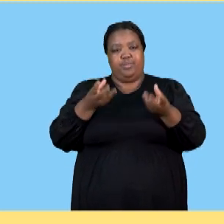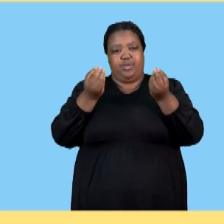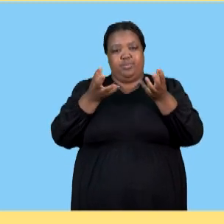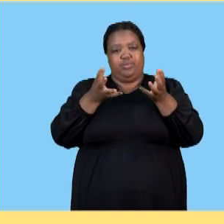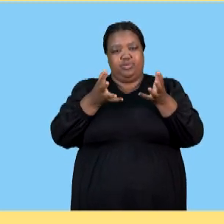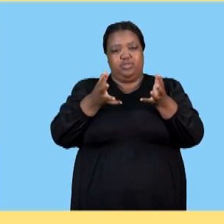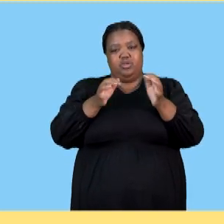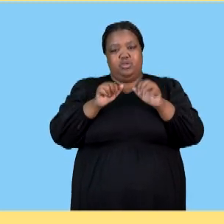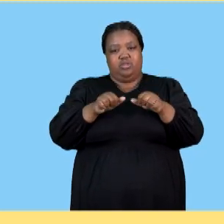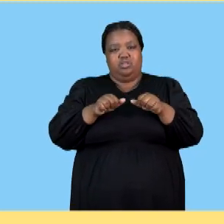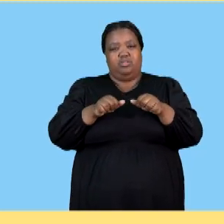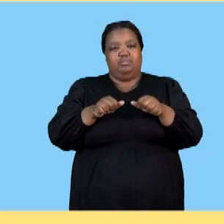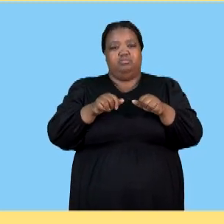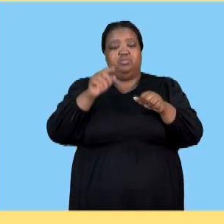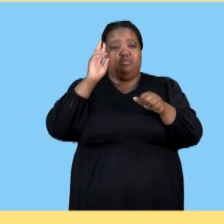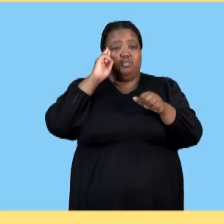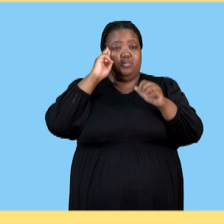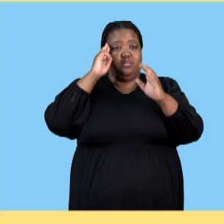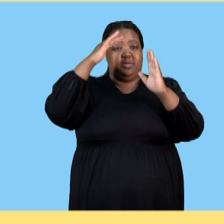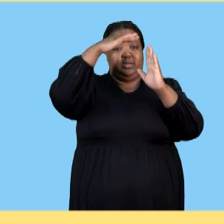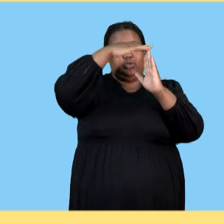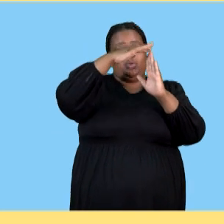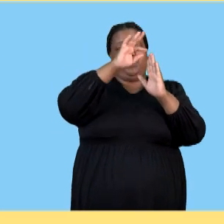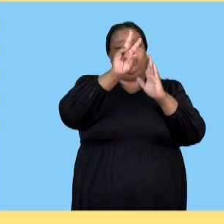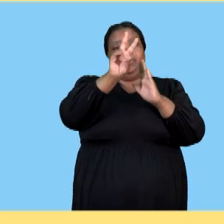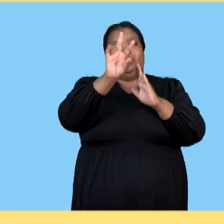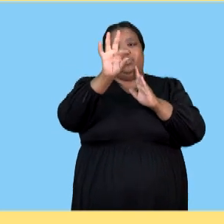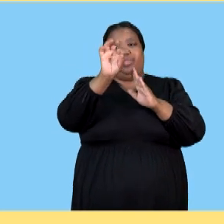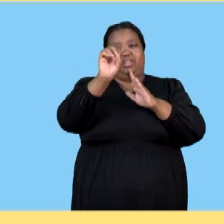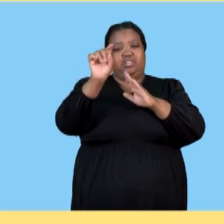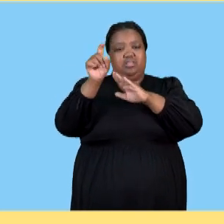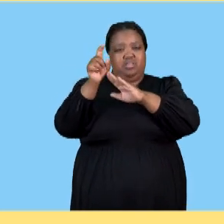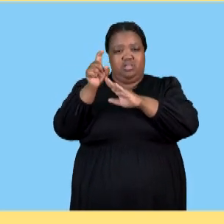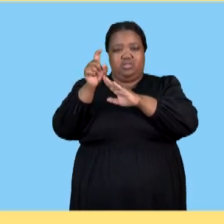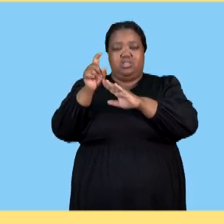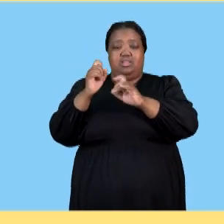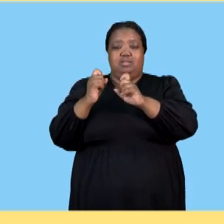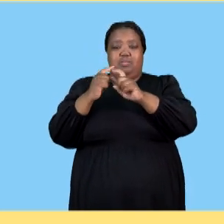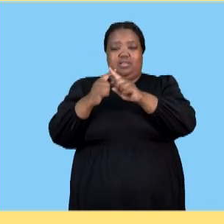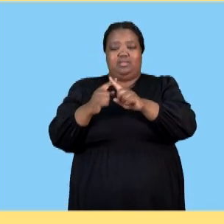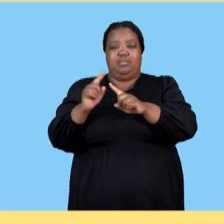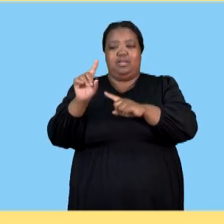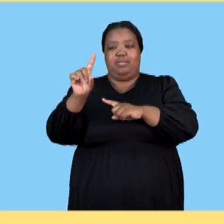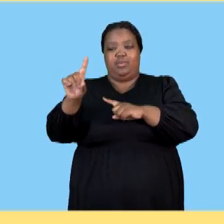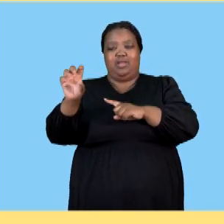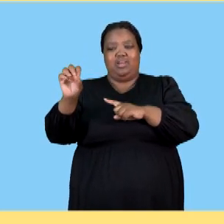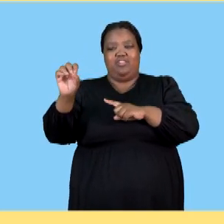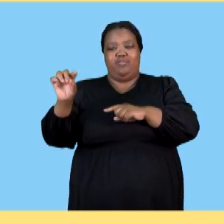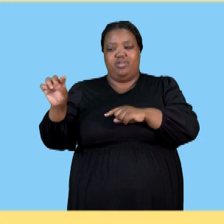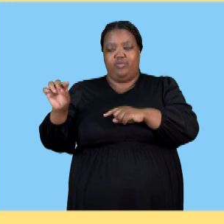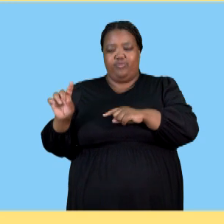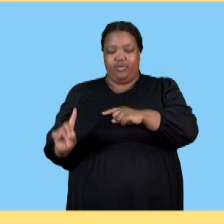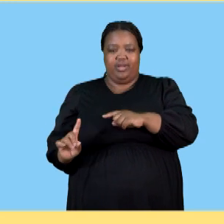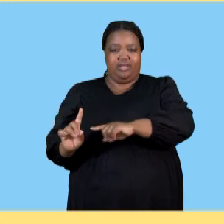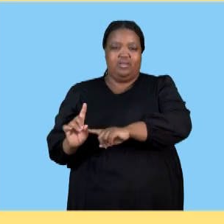remember, it is your 230,000 at the top. Then you multiply that by 100 over 1. And then your